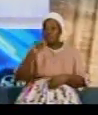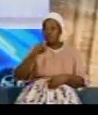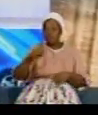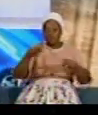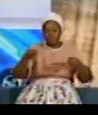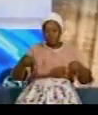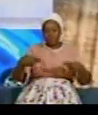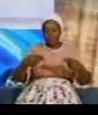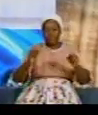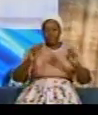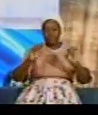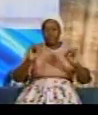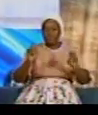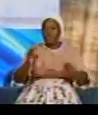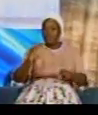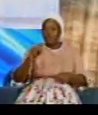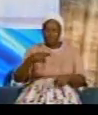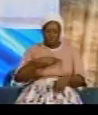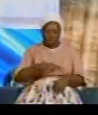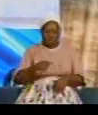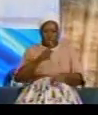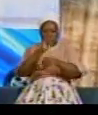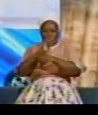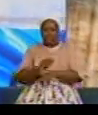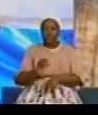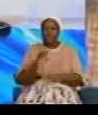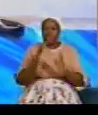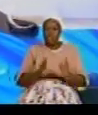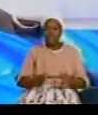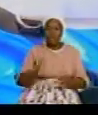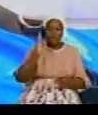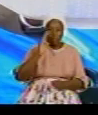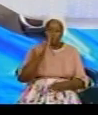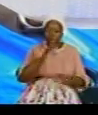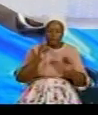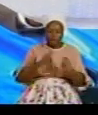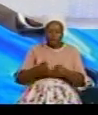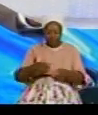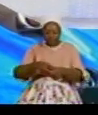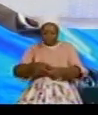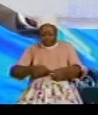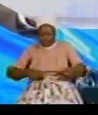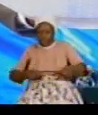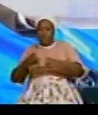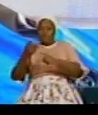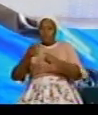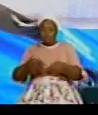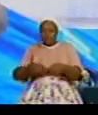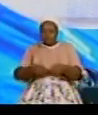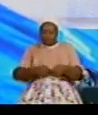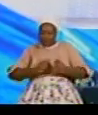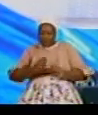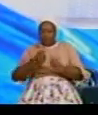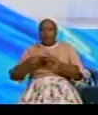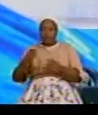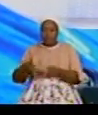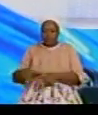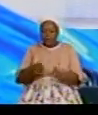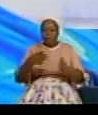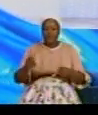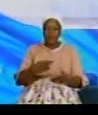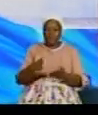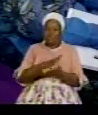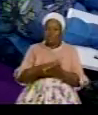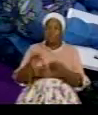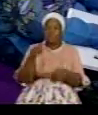Pharisee, no religious traditionalist will be able to pull you away from the path of righteousness,